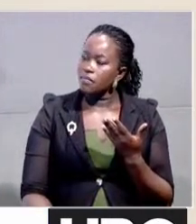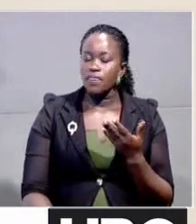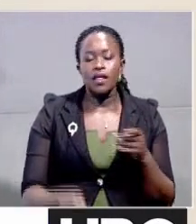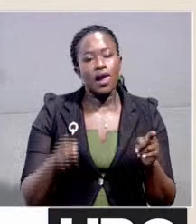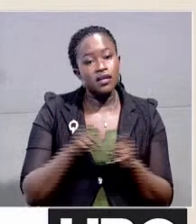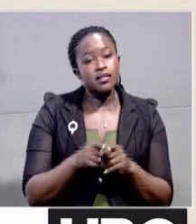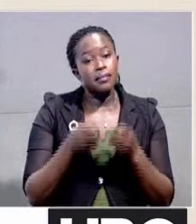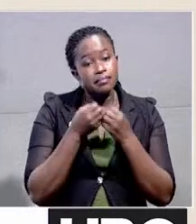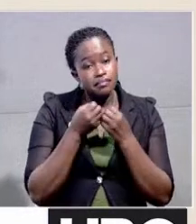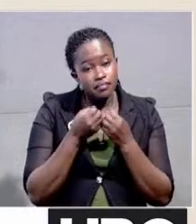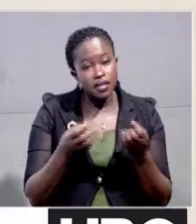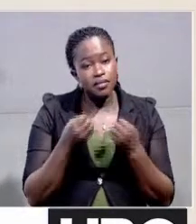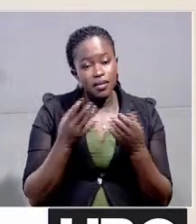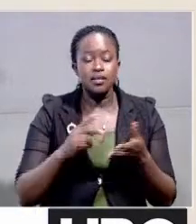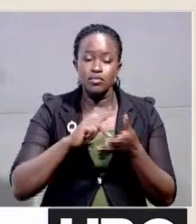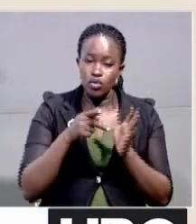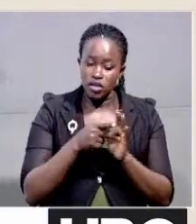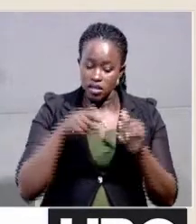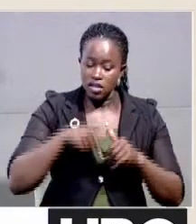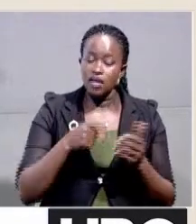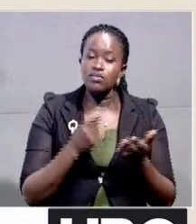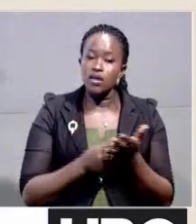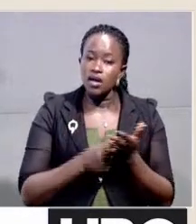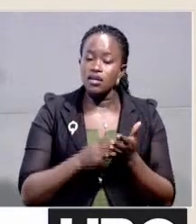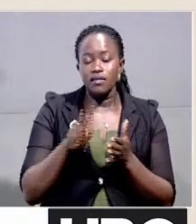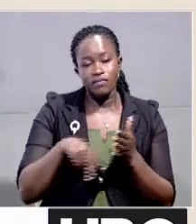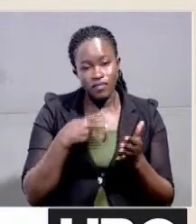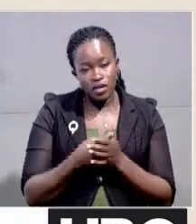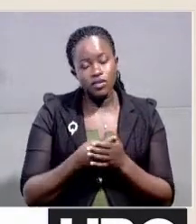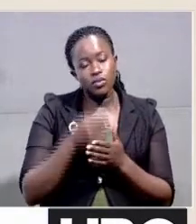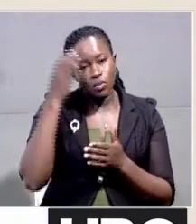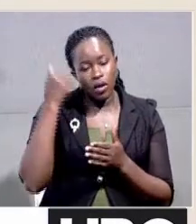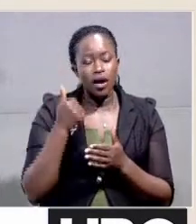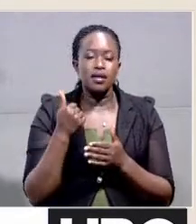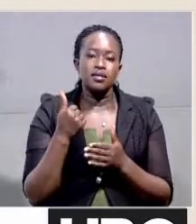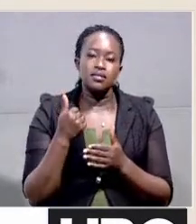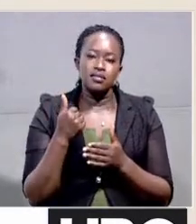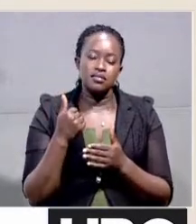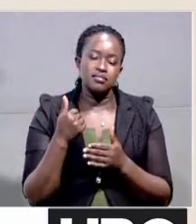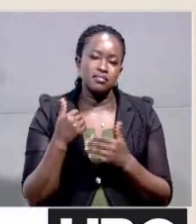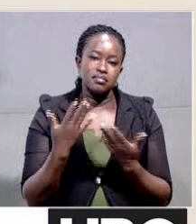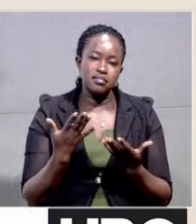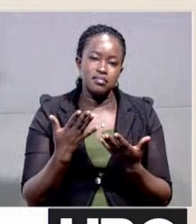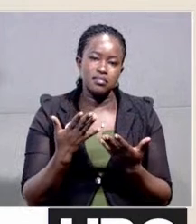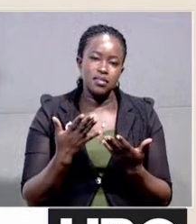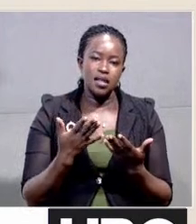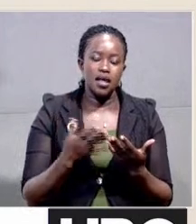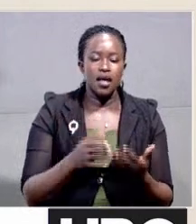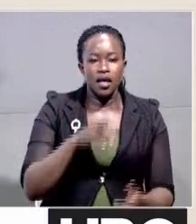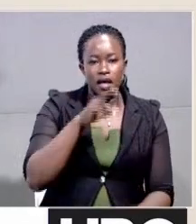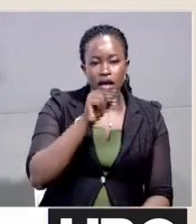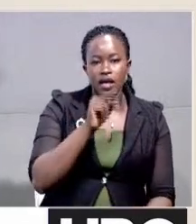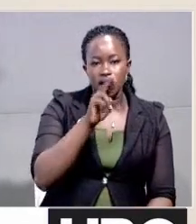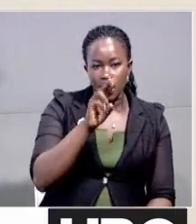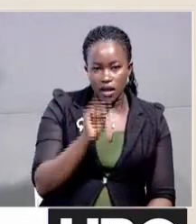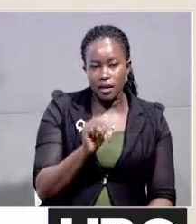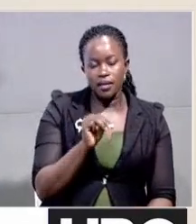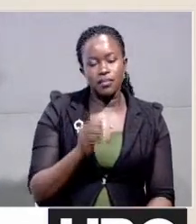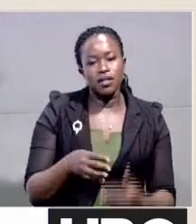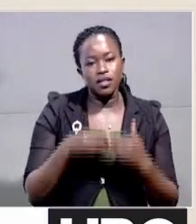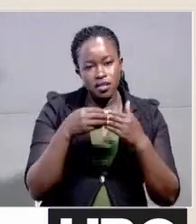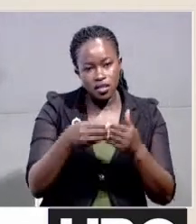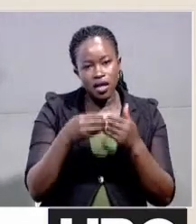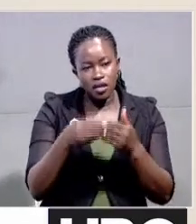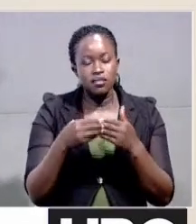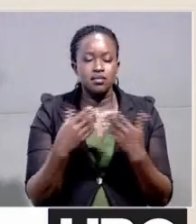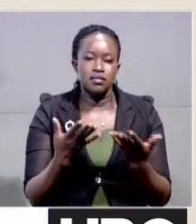have failed in NRM regime because the NRM leaders from down were not